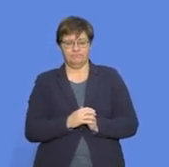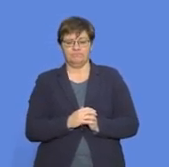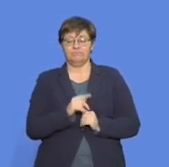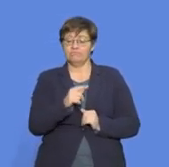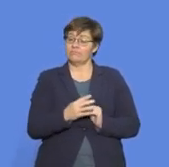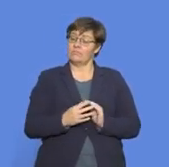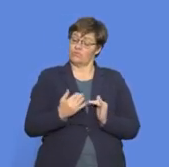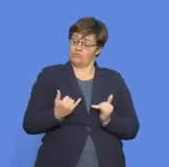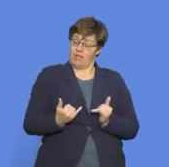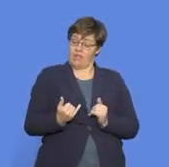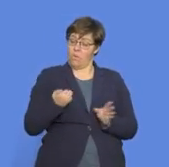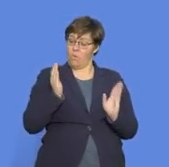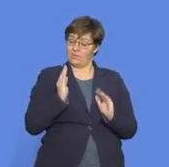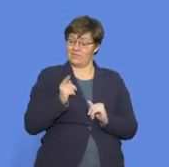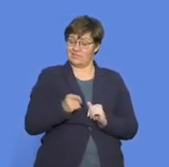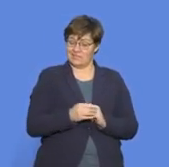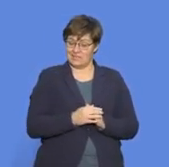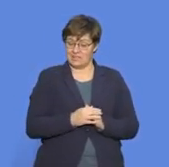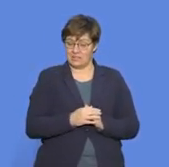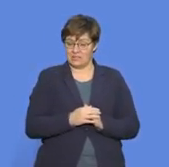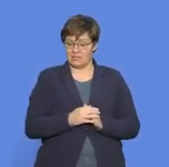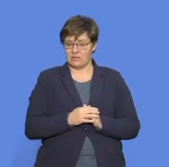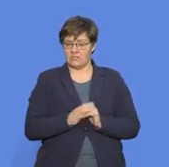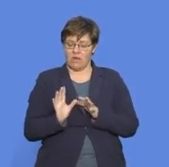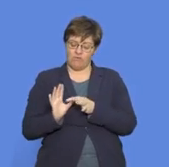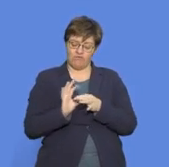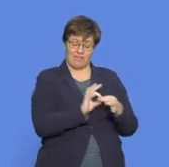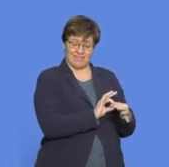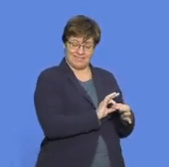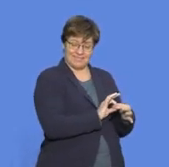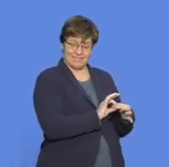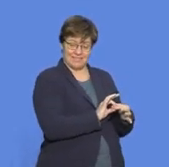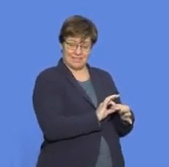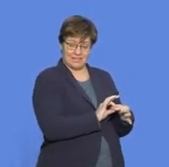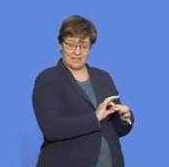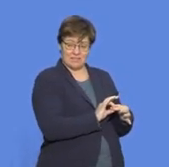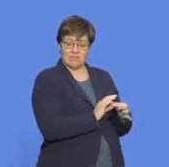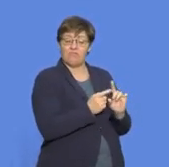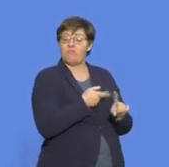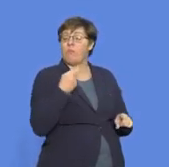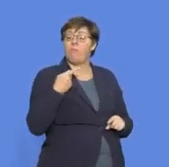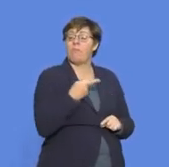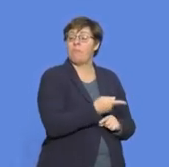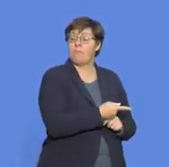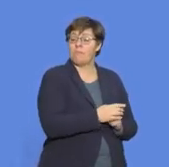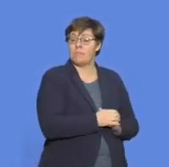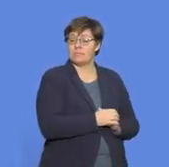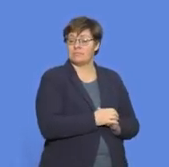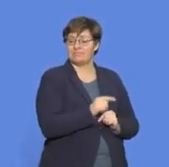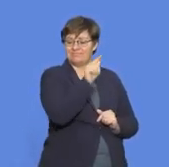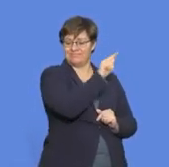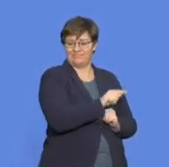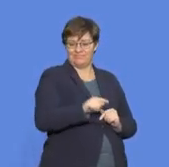this modern day horse is related, okay, and it came from